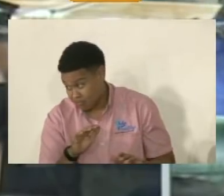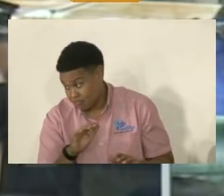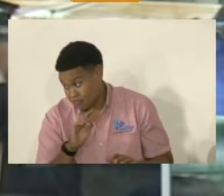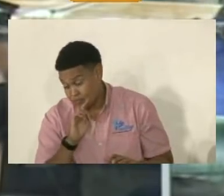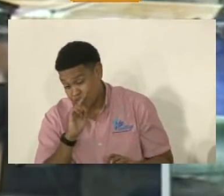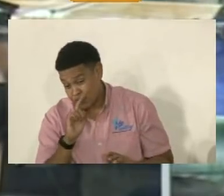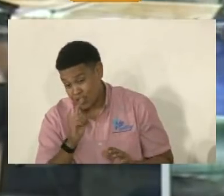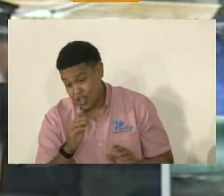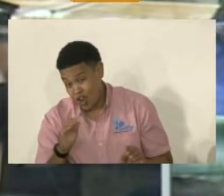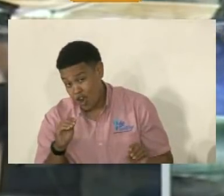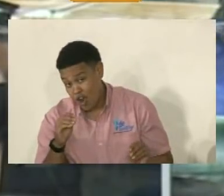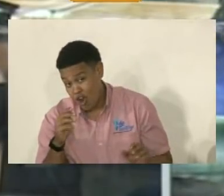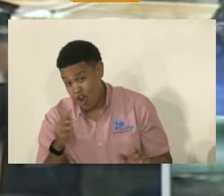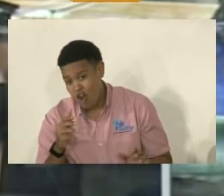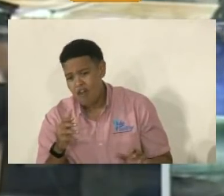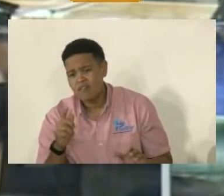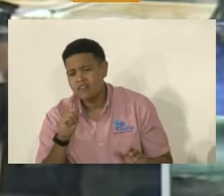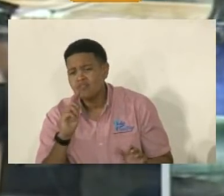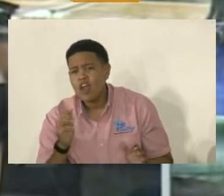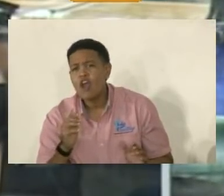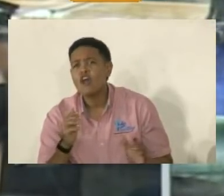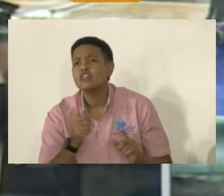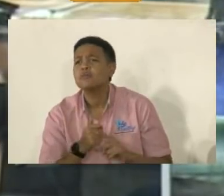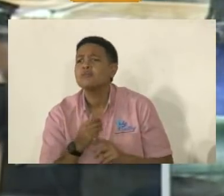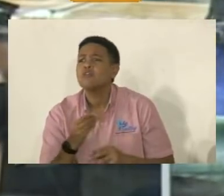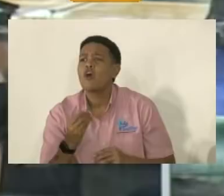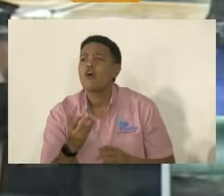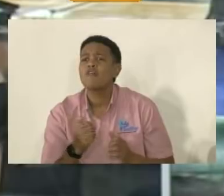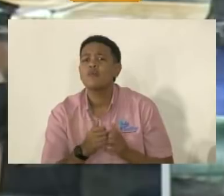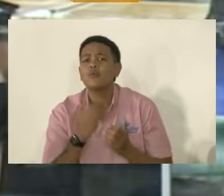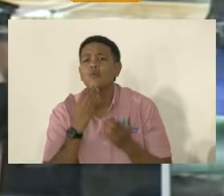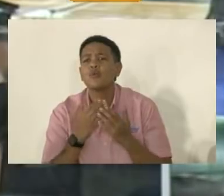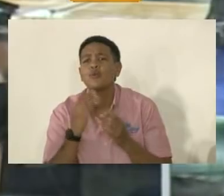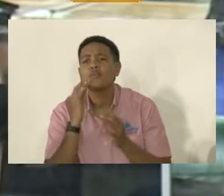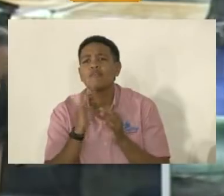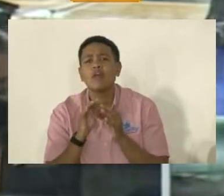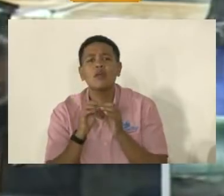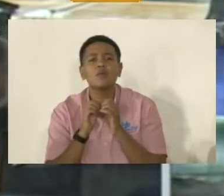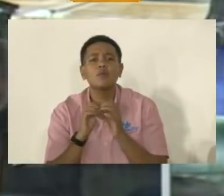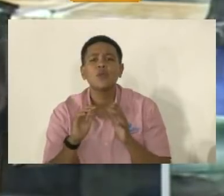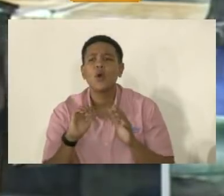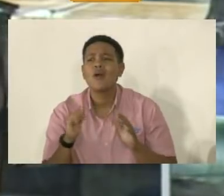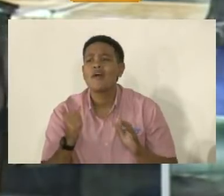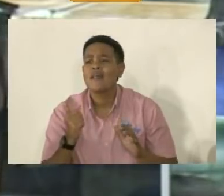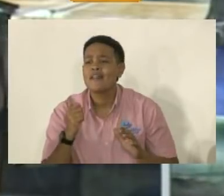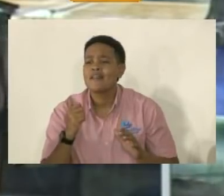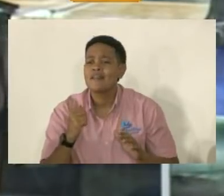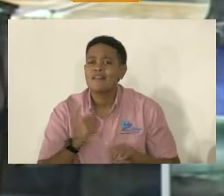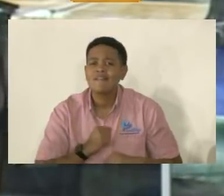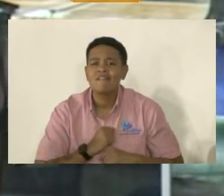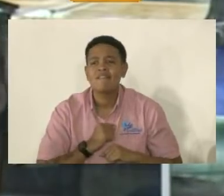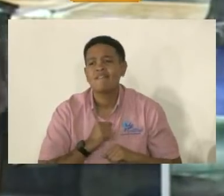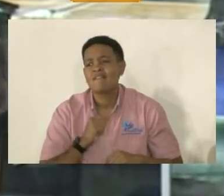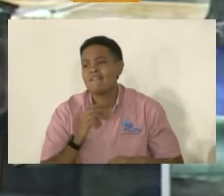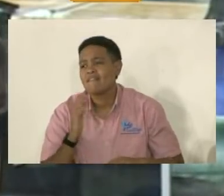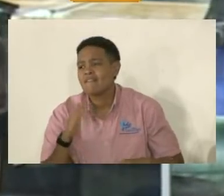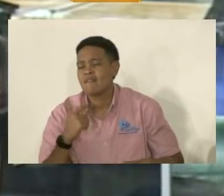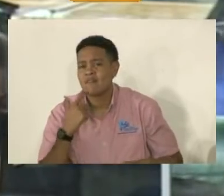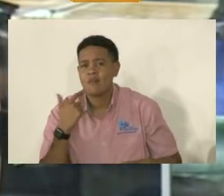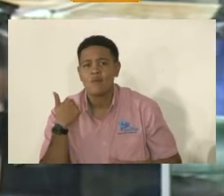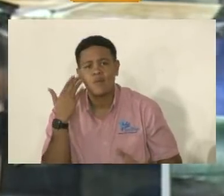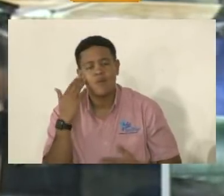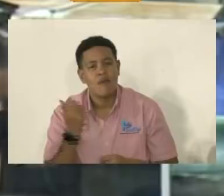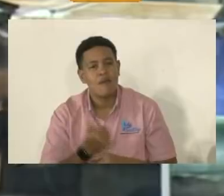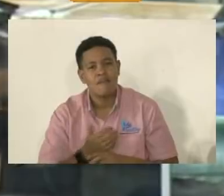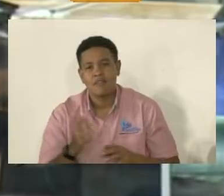it's offered, the encouragement is offered with good faith, without any bit of malice, without saying we know everything,